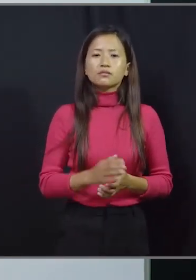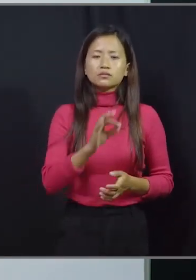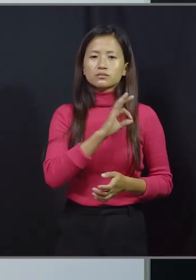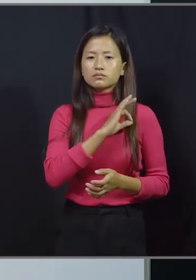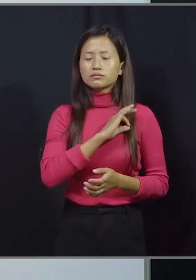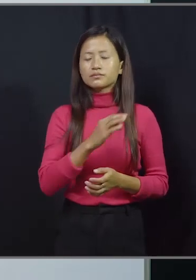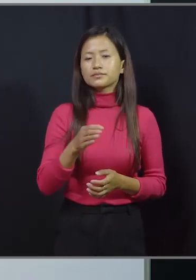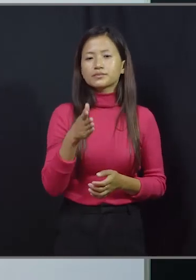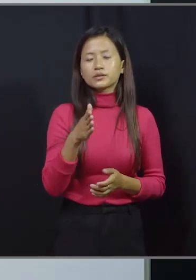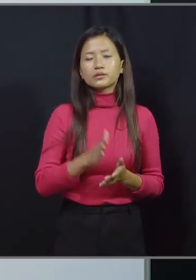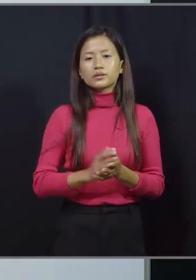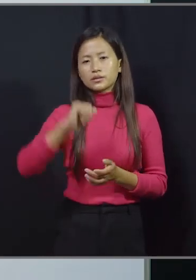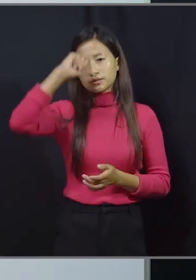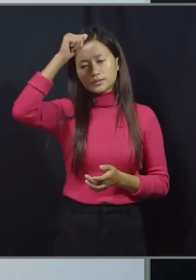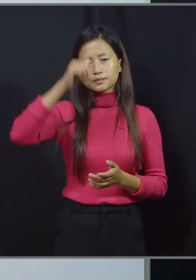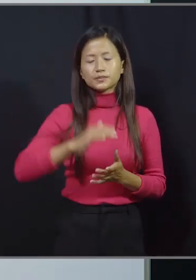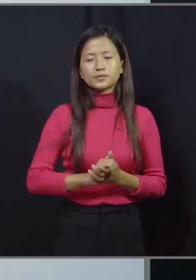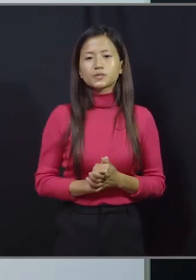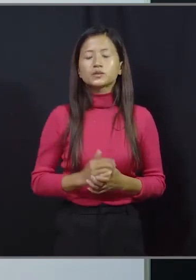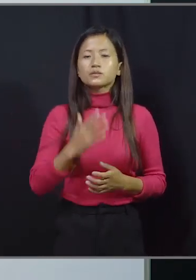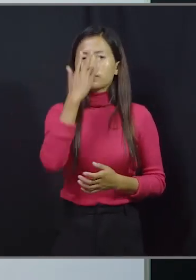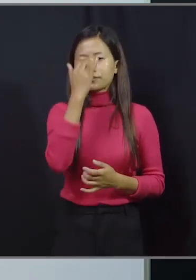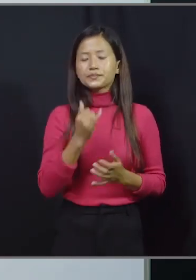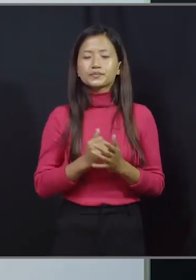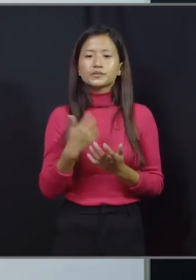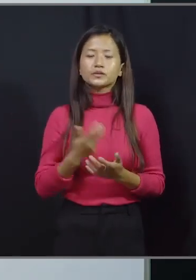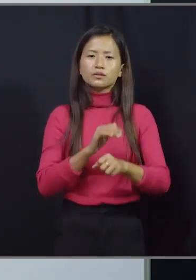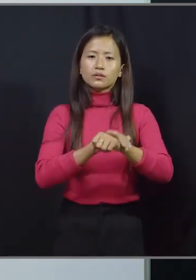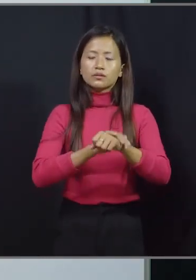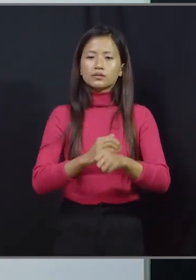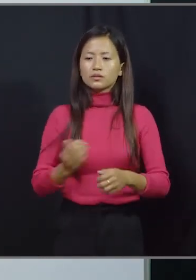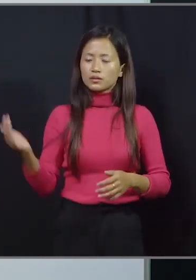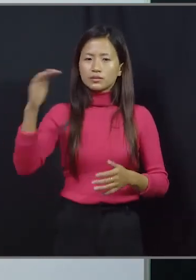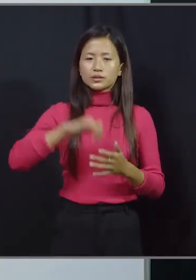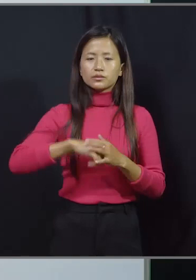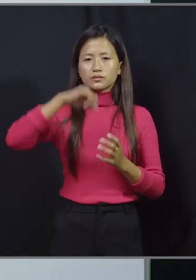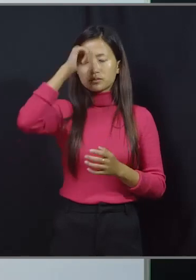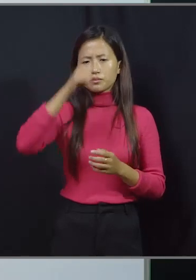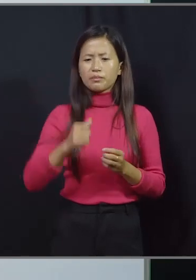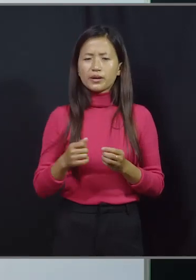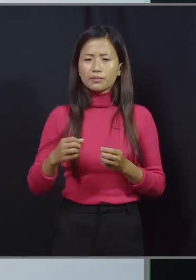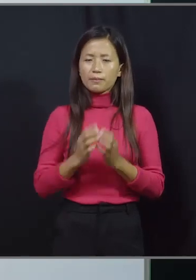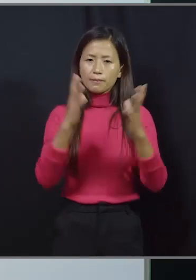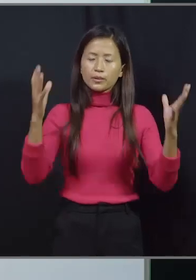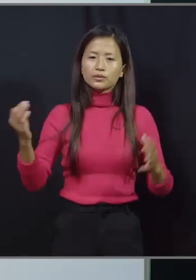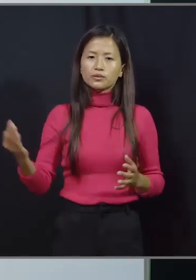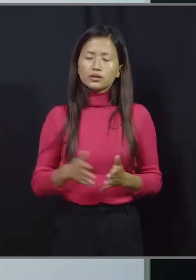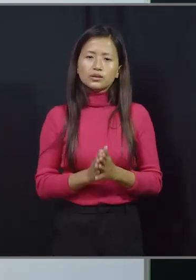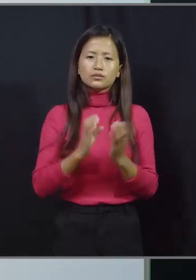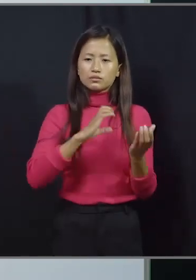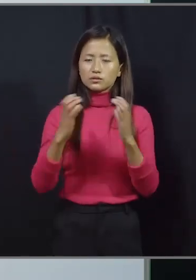disliked by the Indians. Why? Because the British coming into India, making many new changes, social